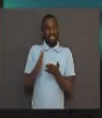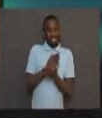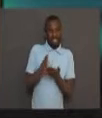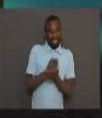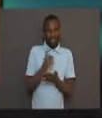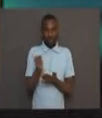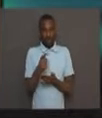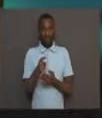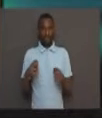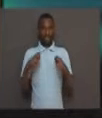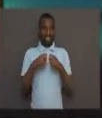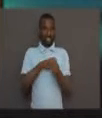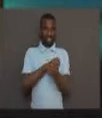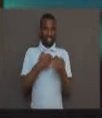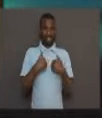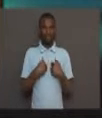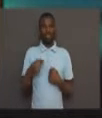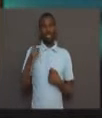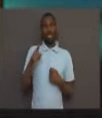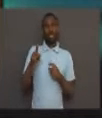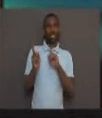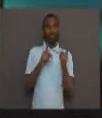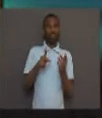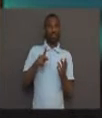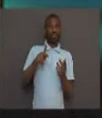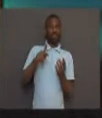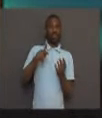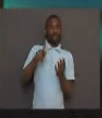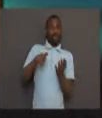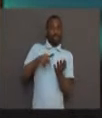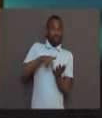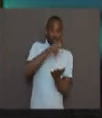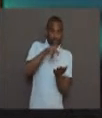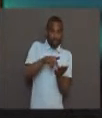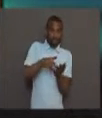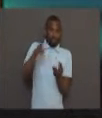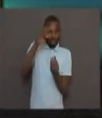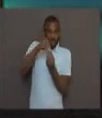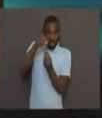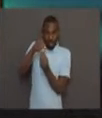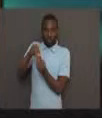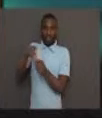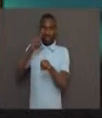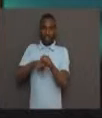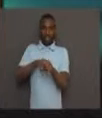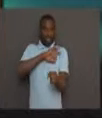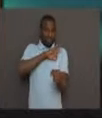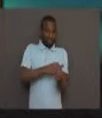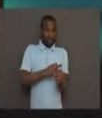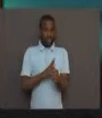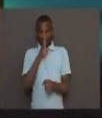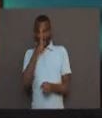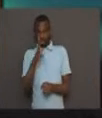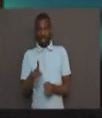This means that as protons are added, the force produced by